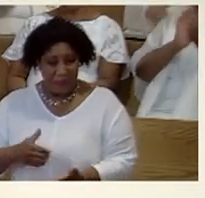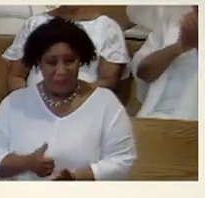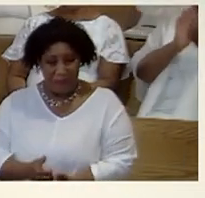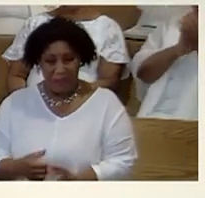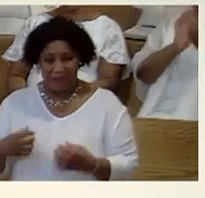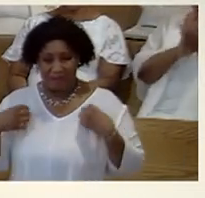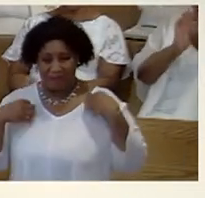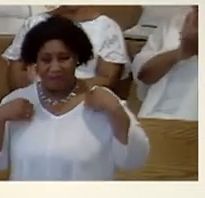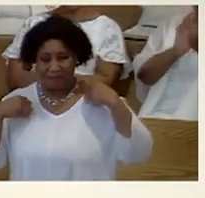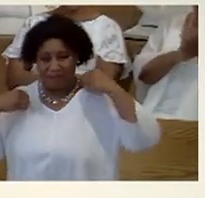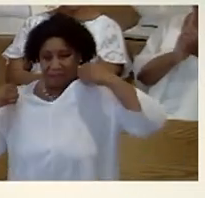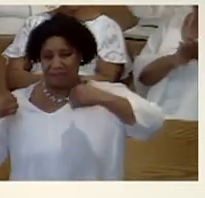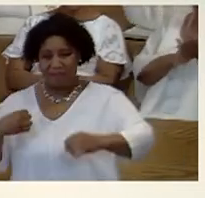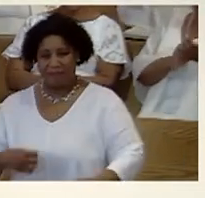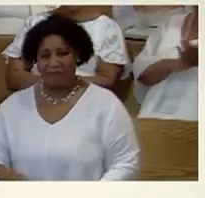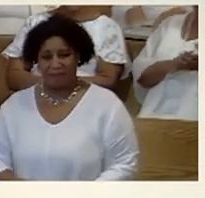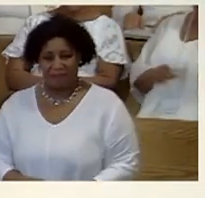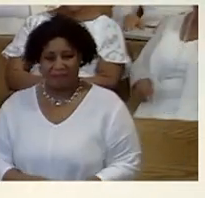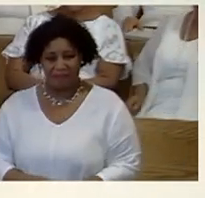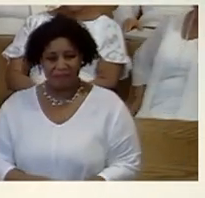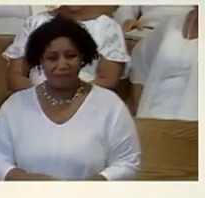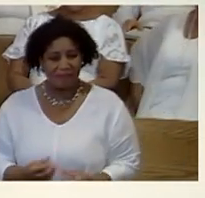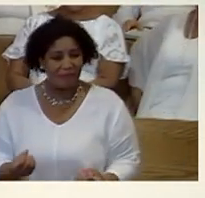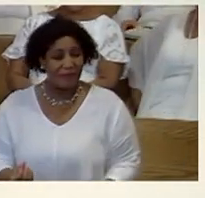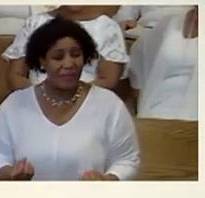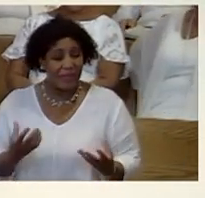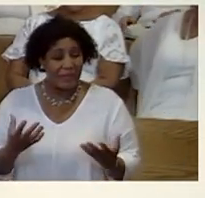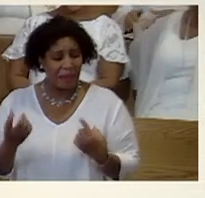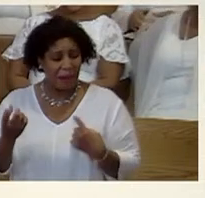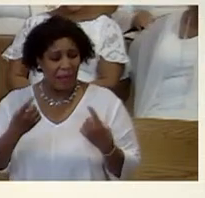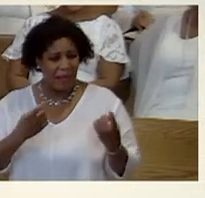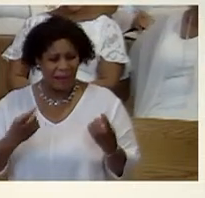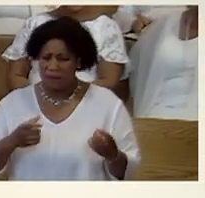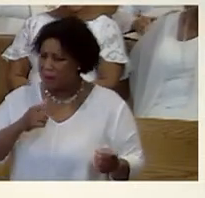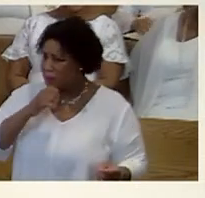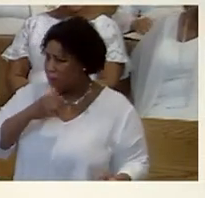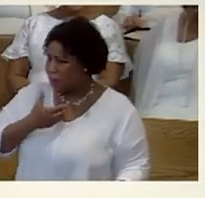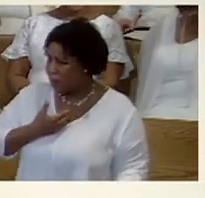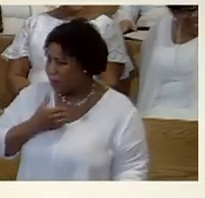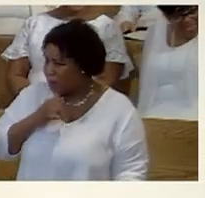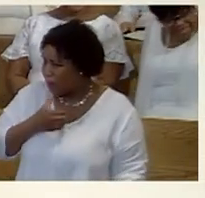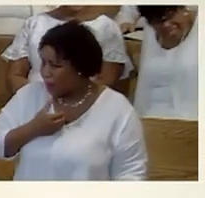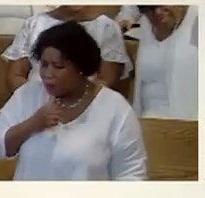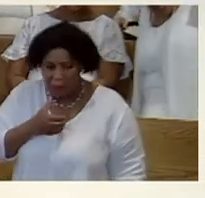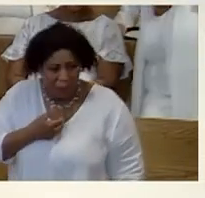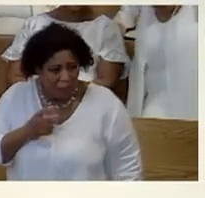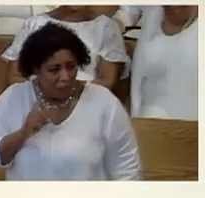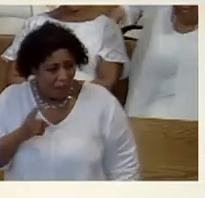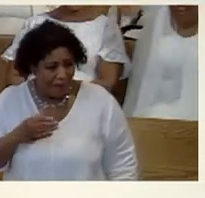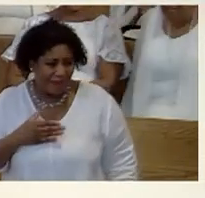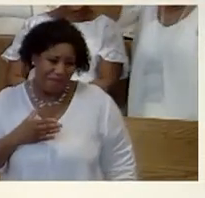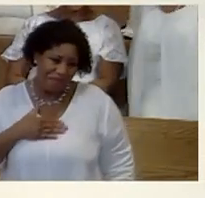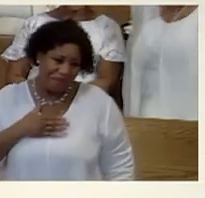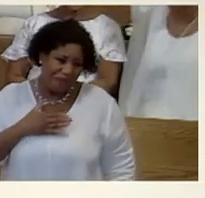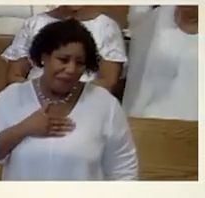Amen. And so many have been asking, where your daughter, where your daughter, where your daughter? Well, I got